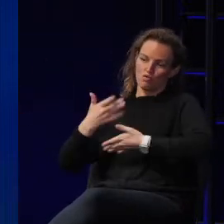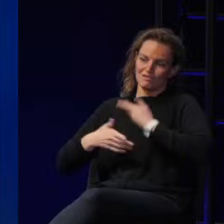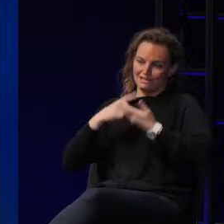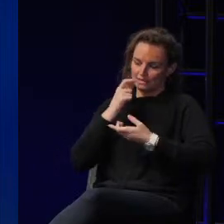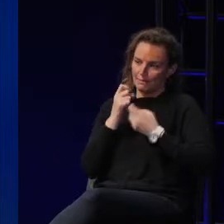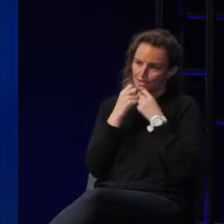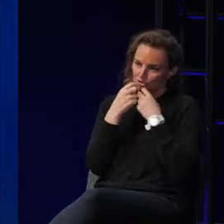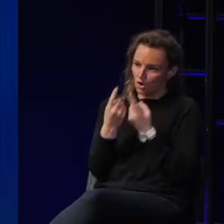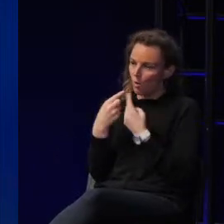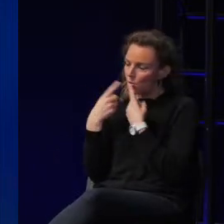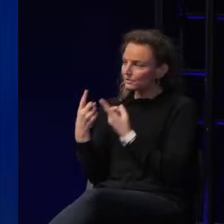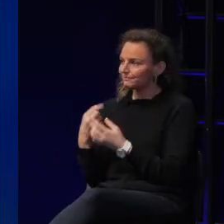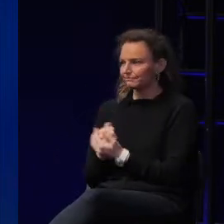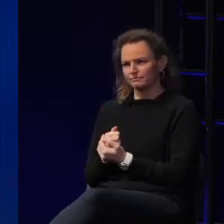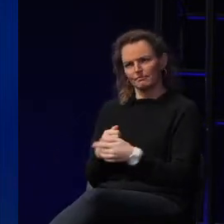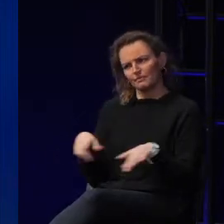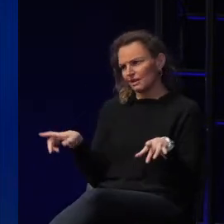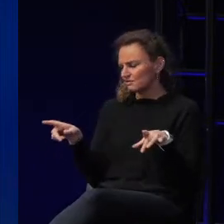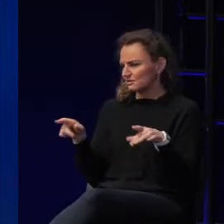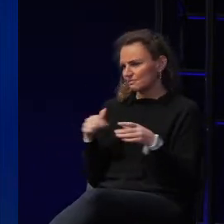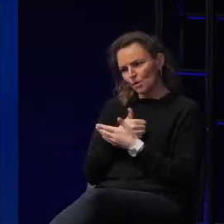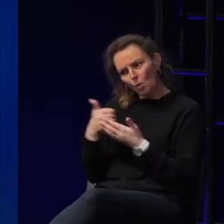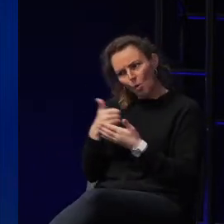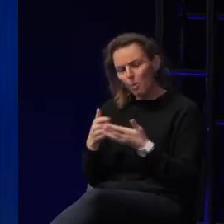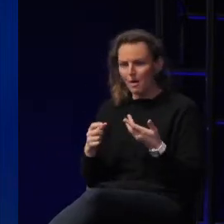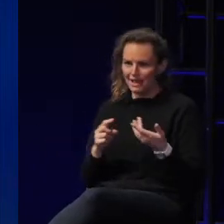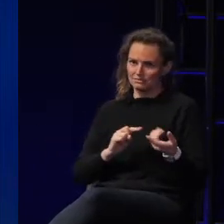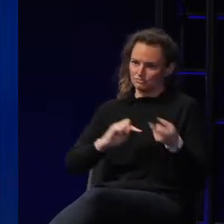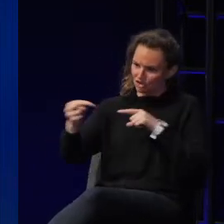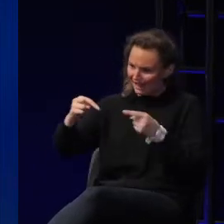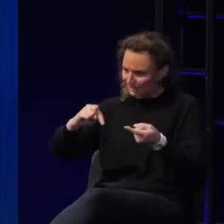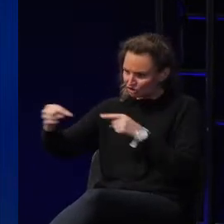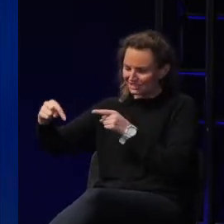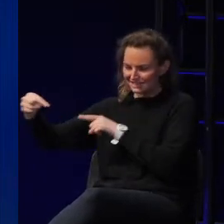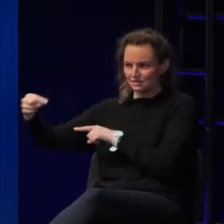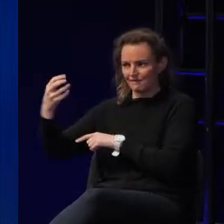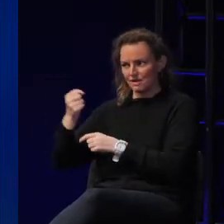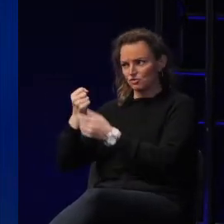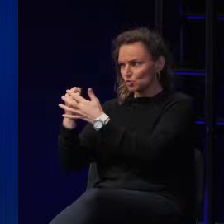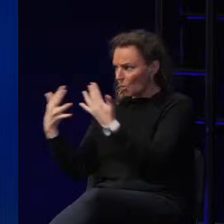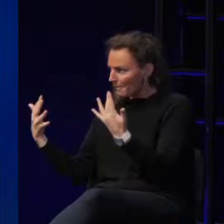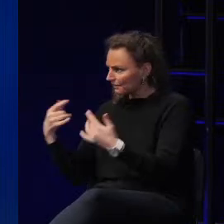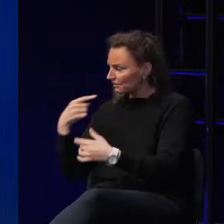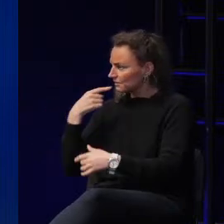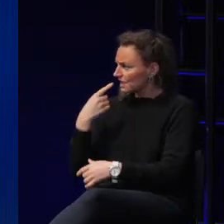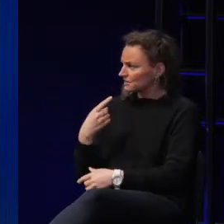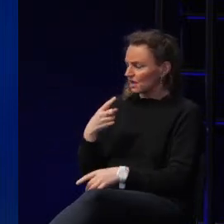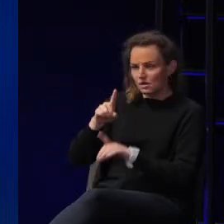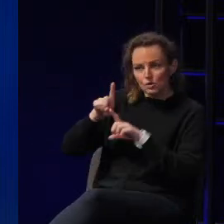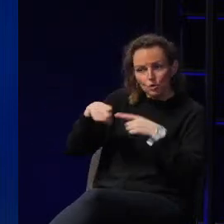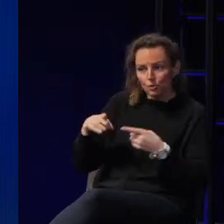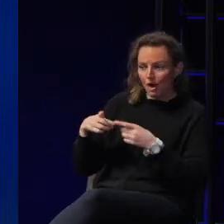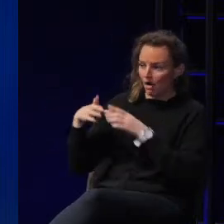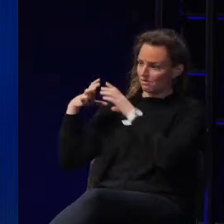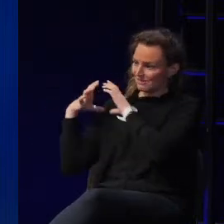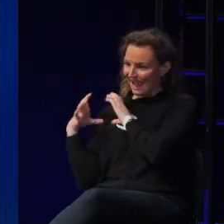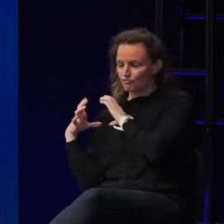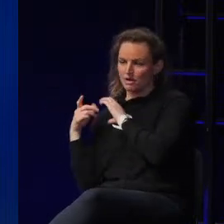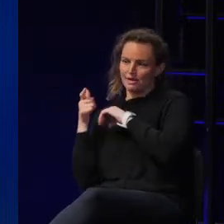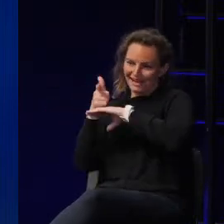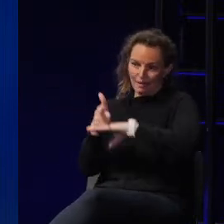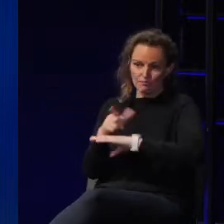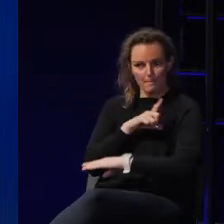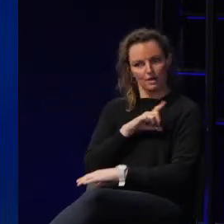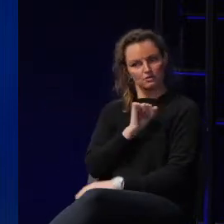There's always challenges. I've had, hundreds of challenges, and I've had people tell me you can't carry a camera because you're a woman.